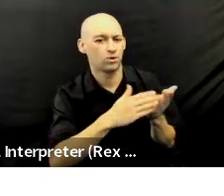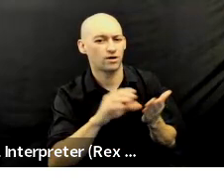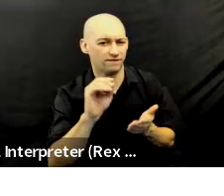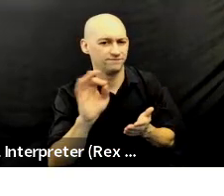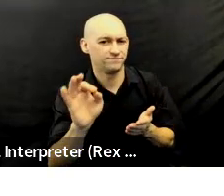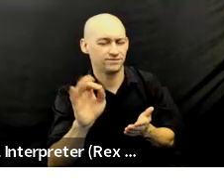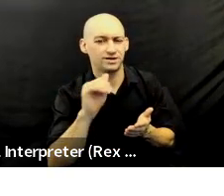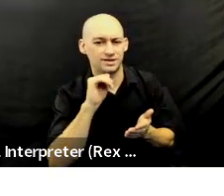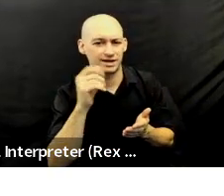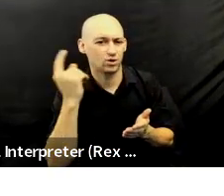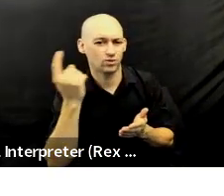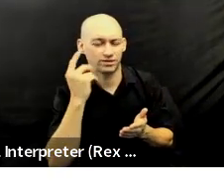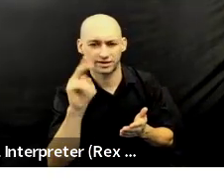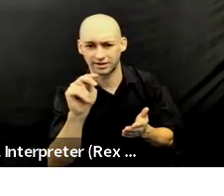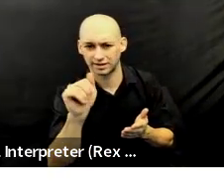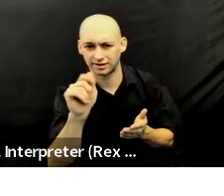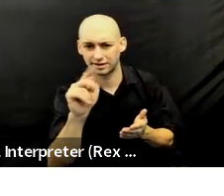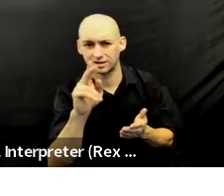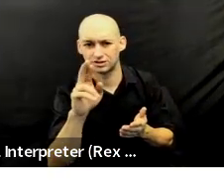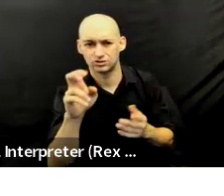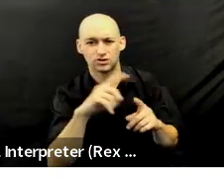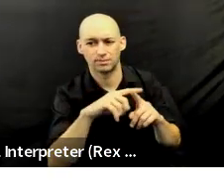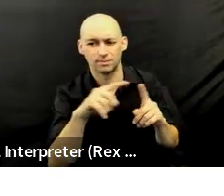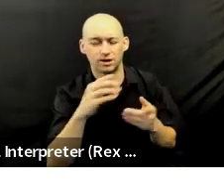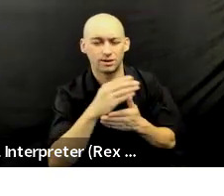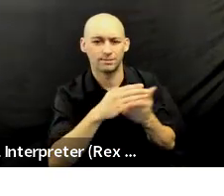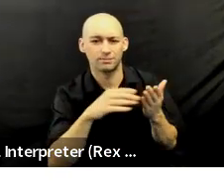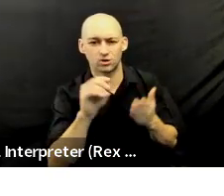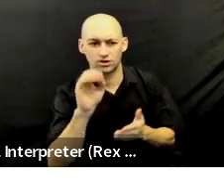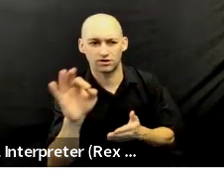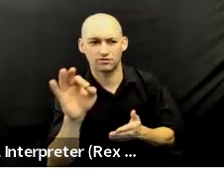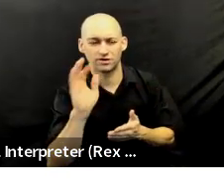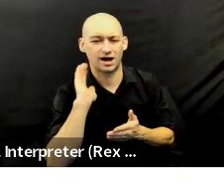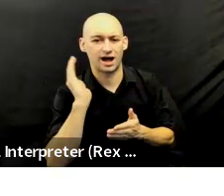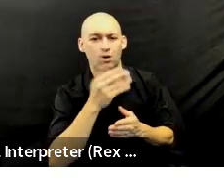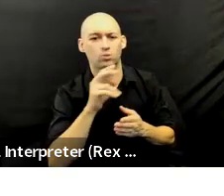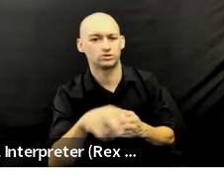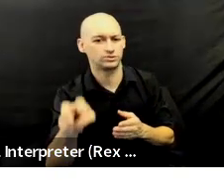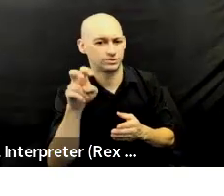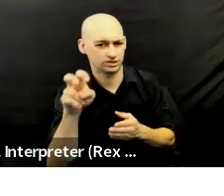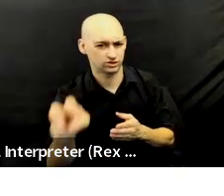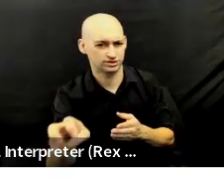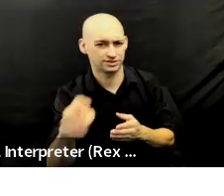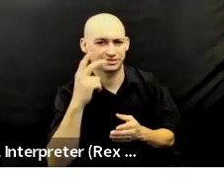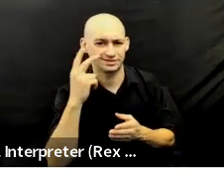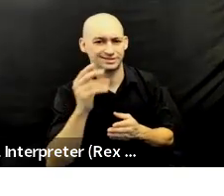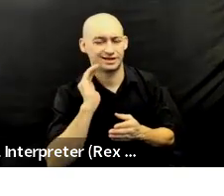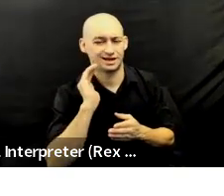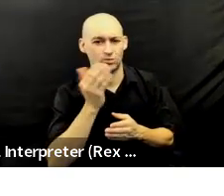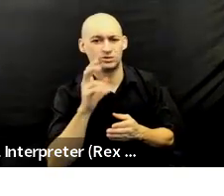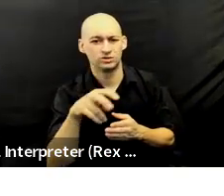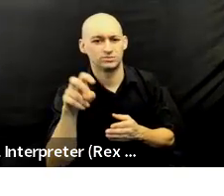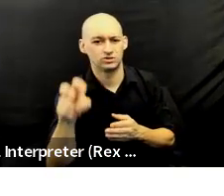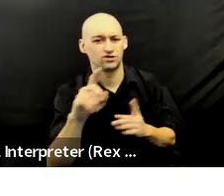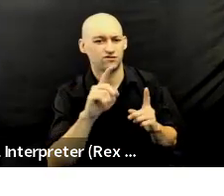not only nature, but be a part of our transportation and see our transportation almost